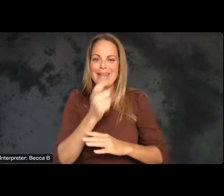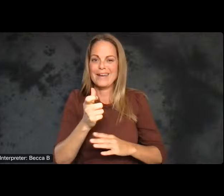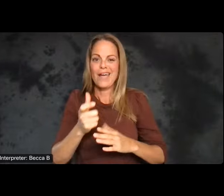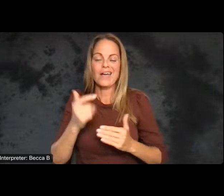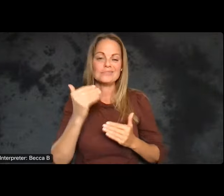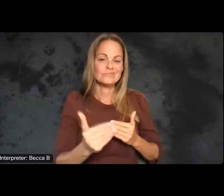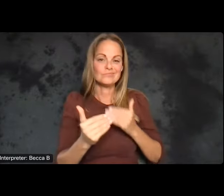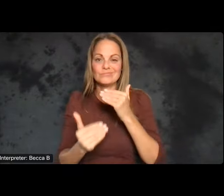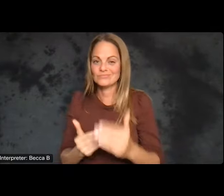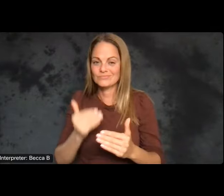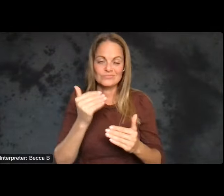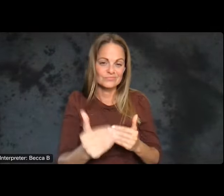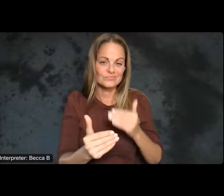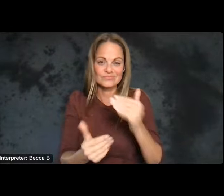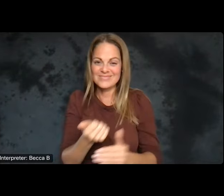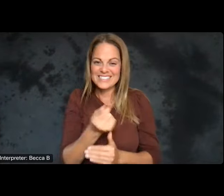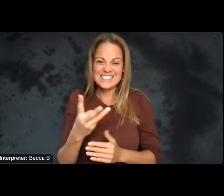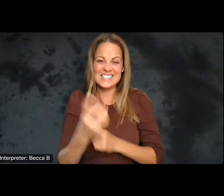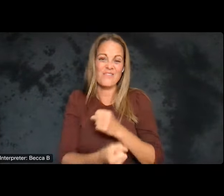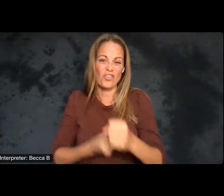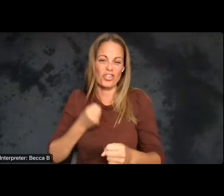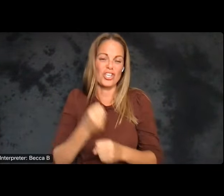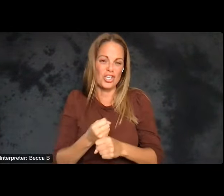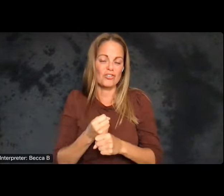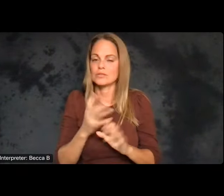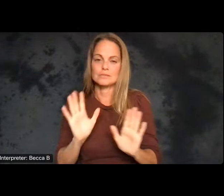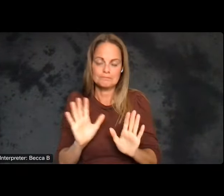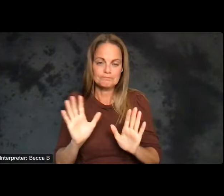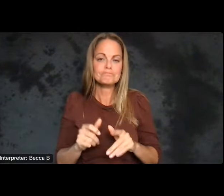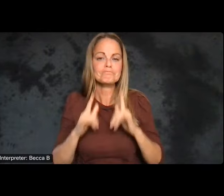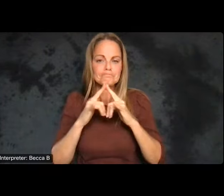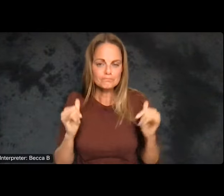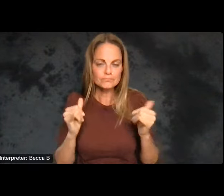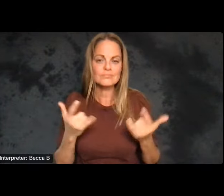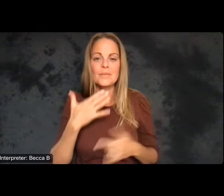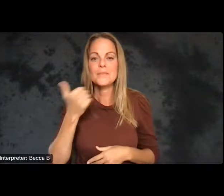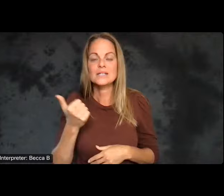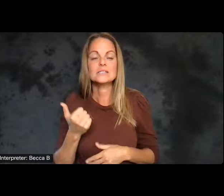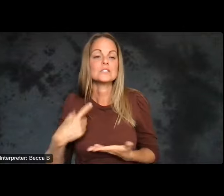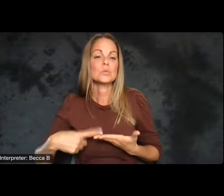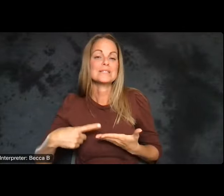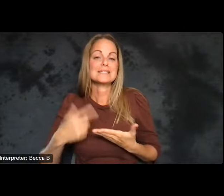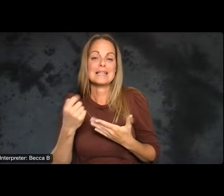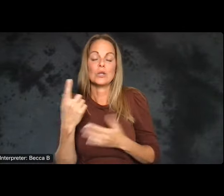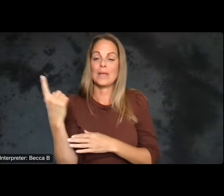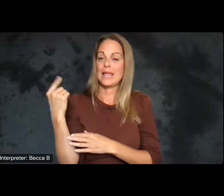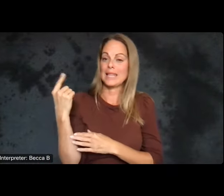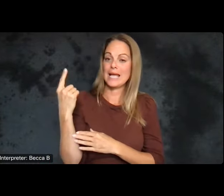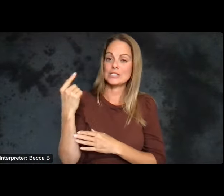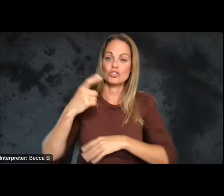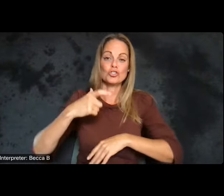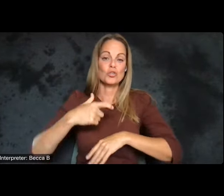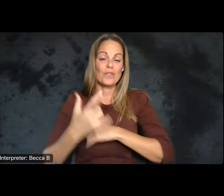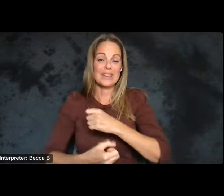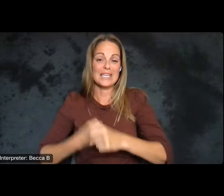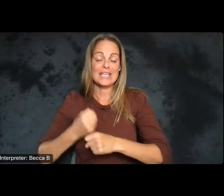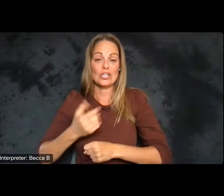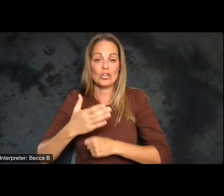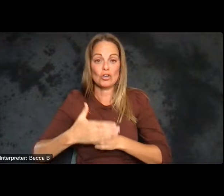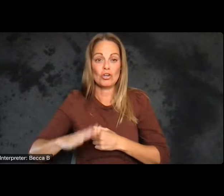over multiple years. And so we talked a little bit about this last year, but over the year, the Highway Patrol's presence